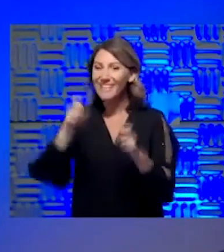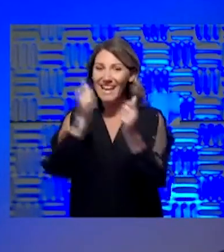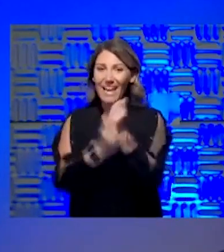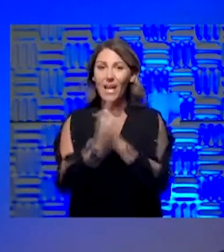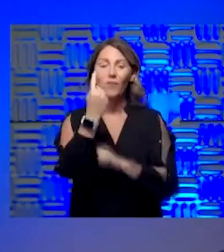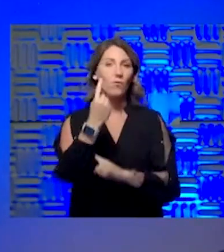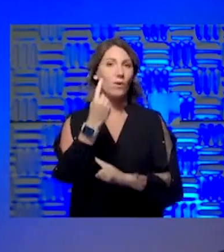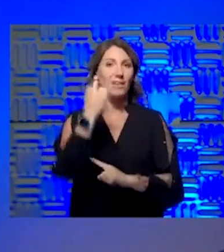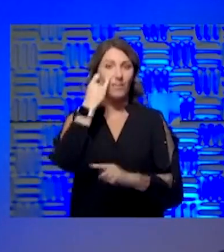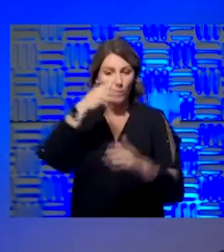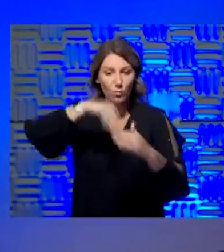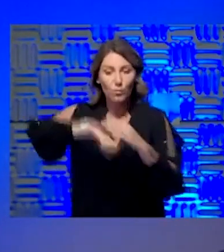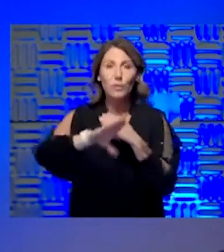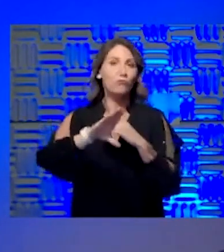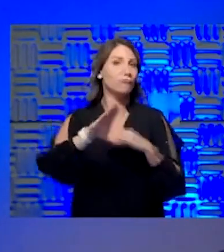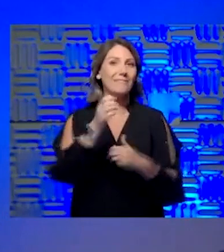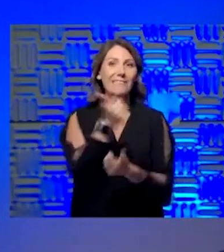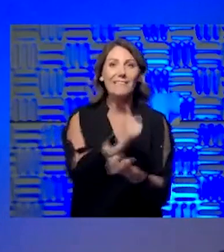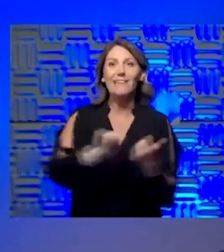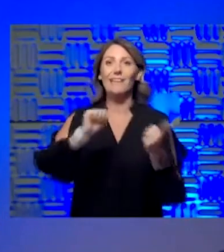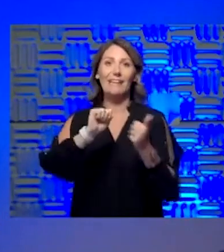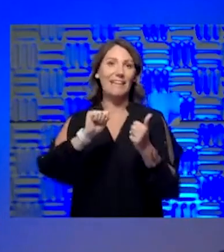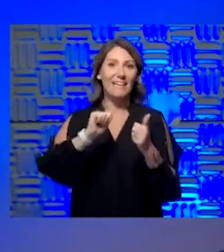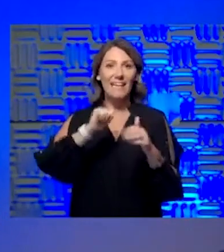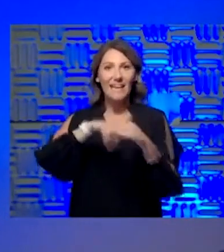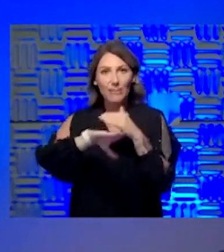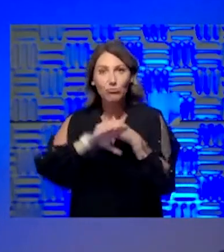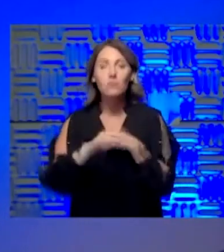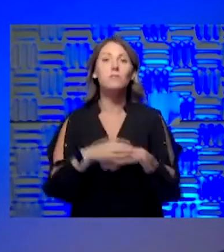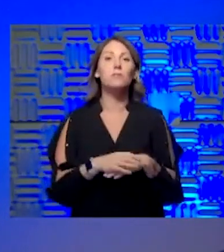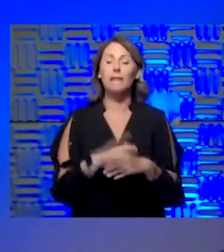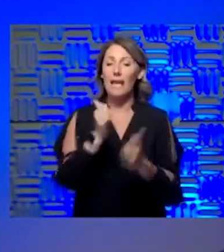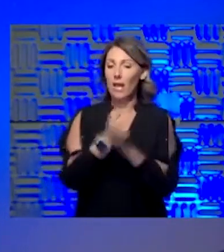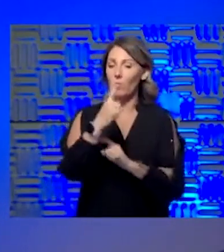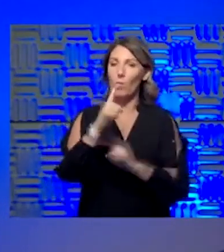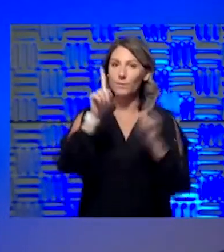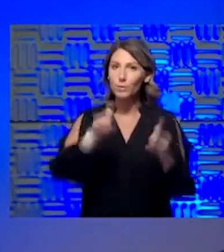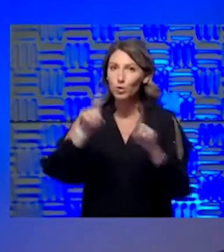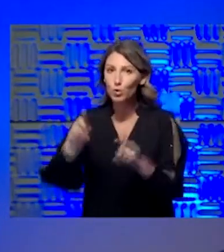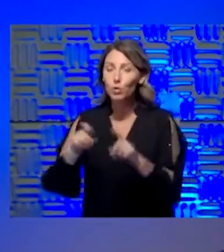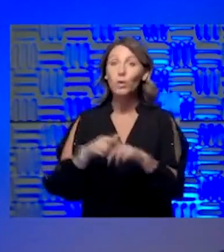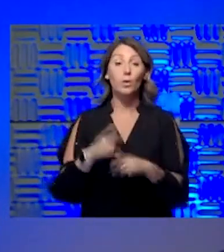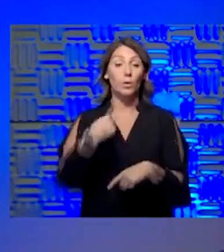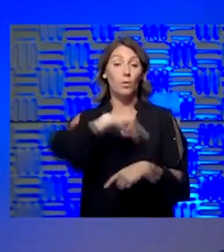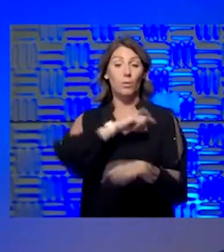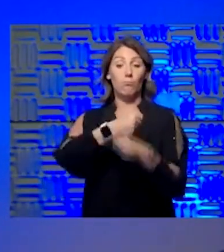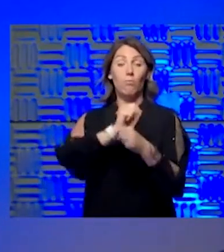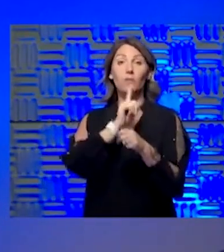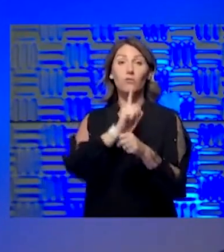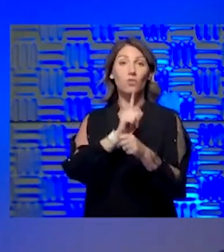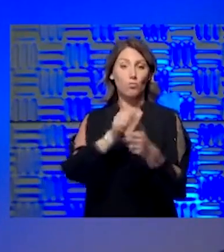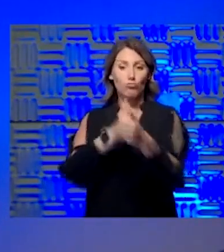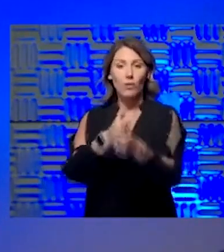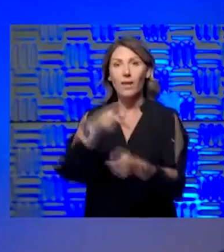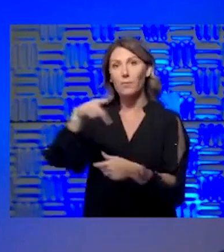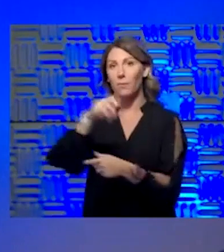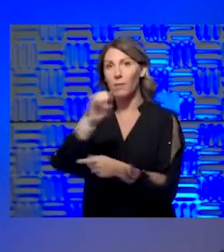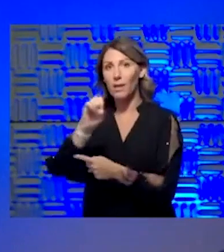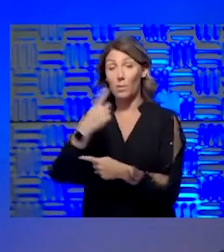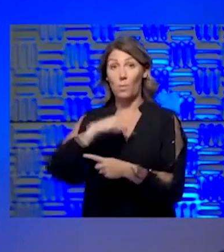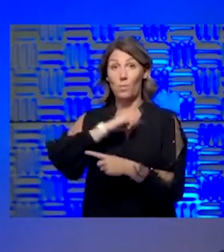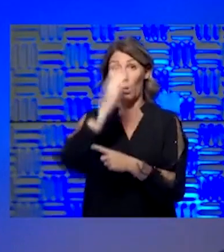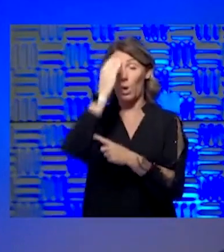far as having kids come into shops or places like that? Have we talked about that one? We don't have